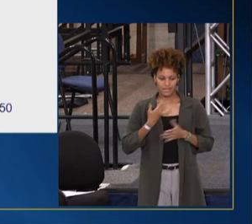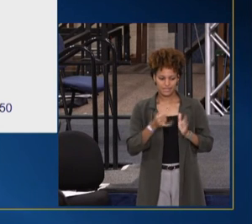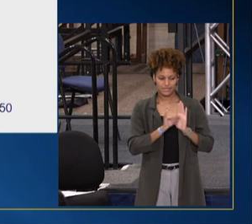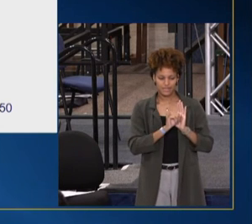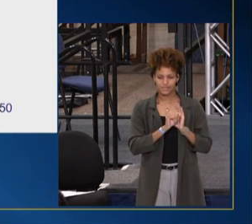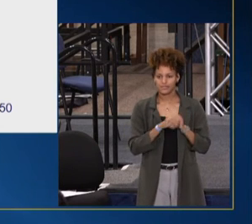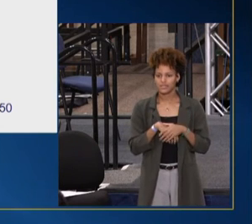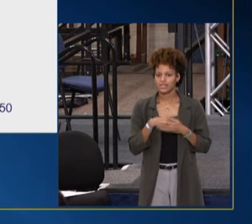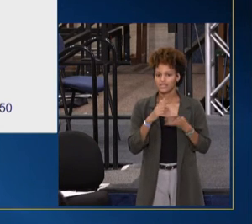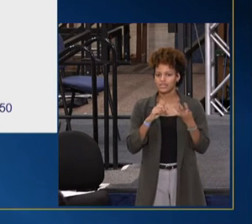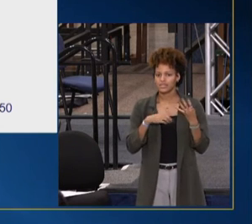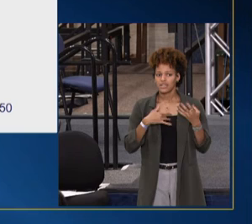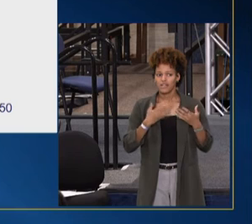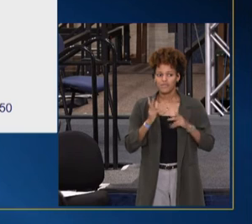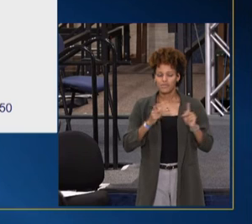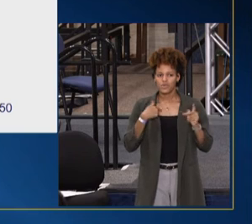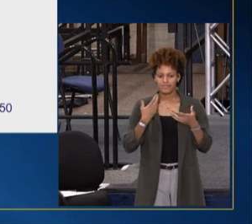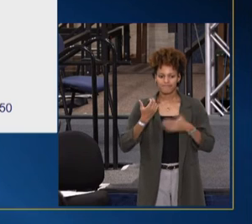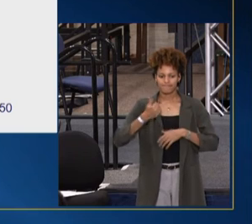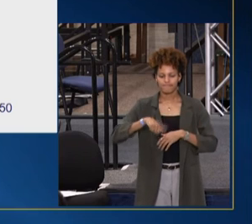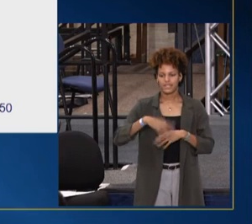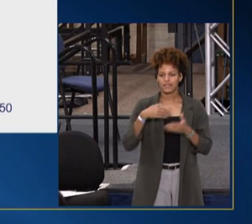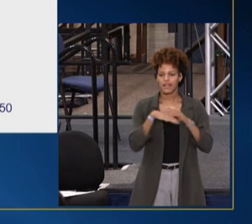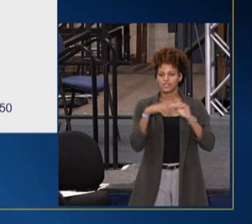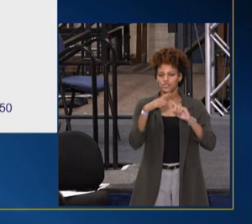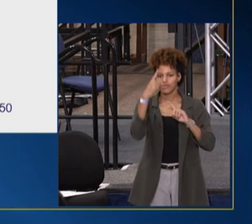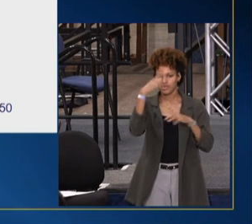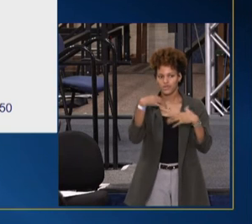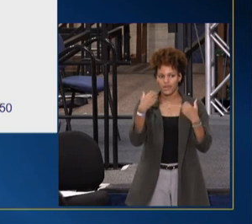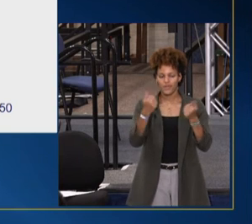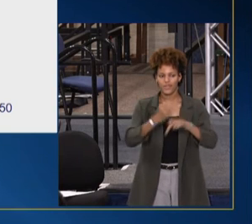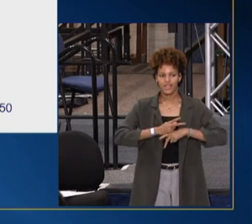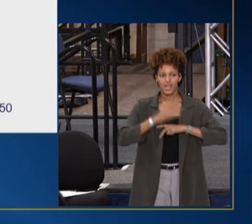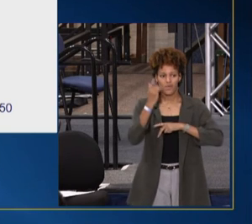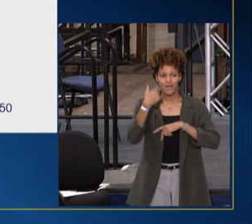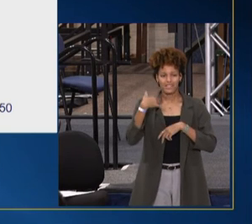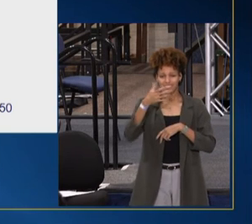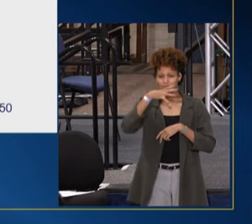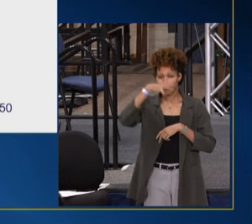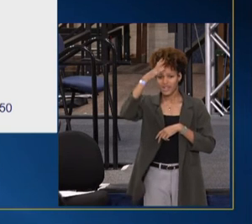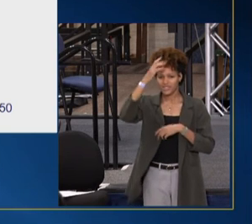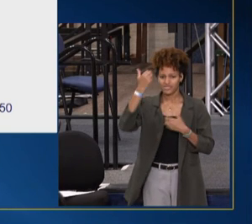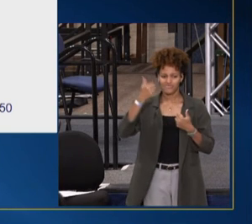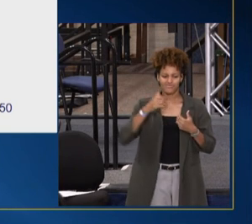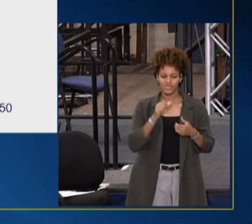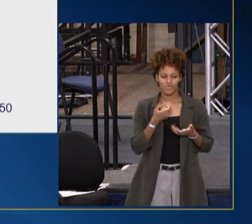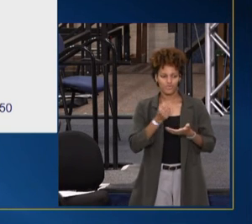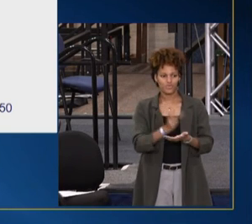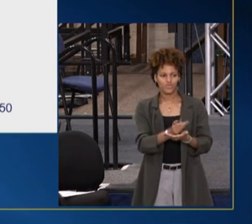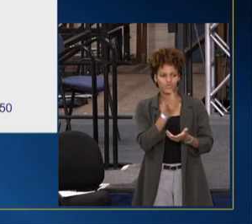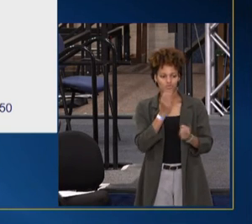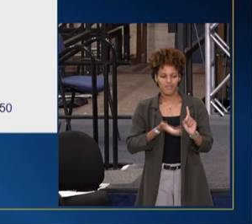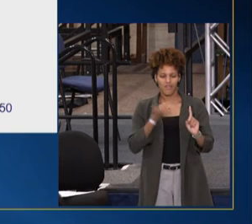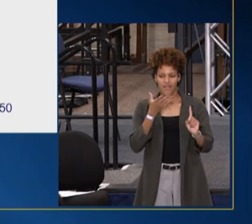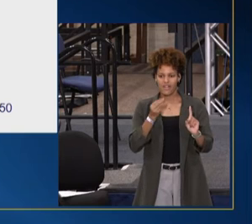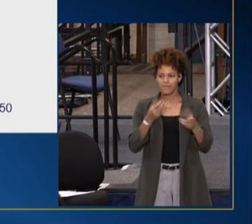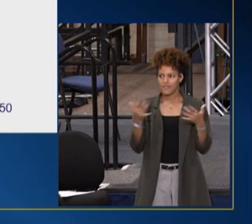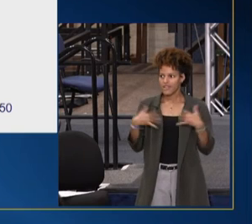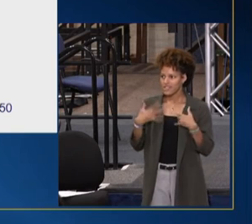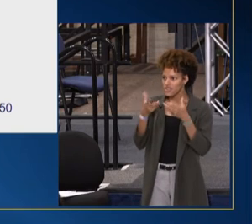Young people who are being denied access to mental health care because their parents disapprove and are afraid of what might be heard or